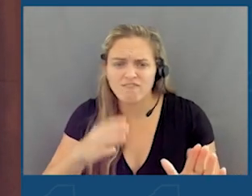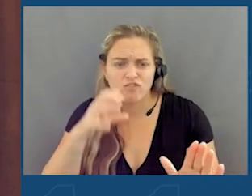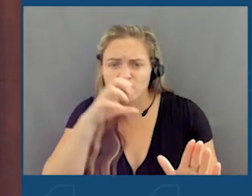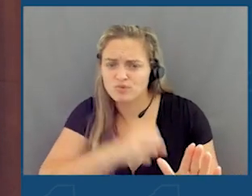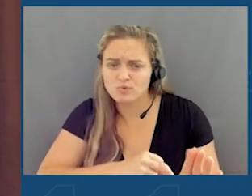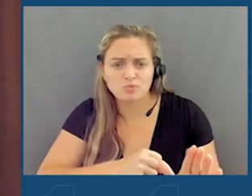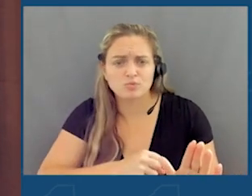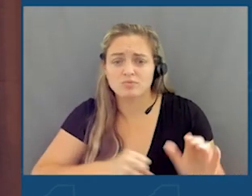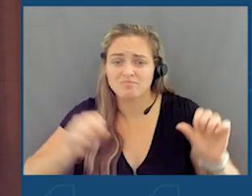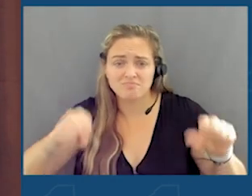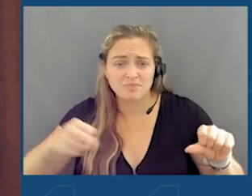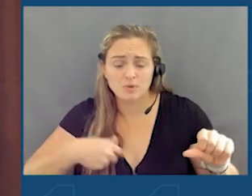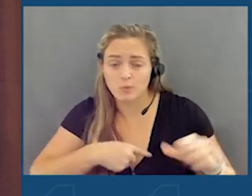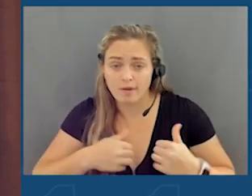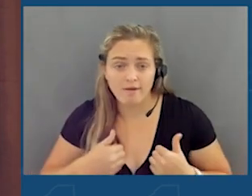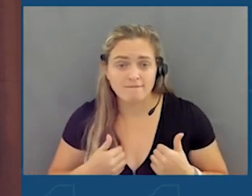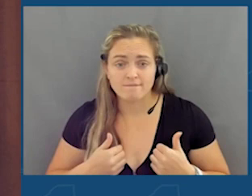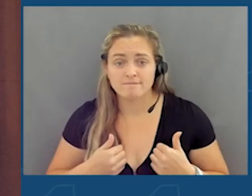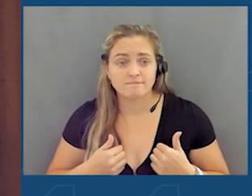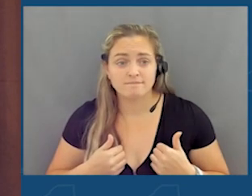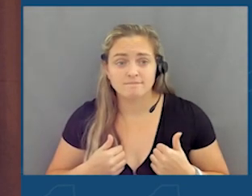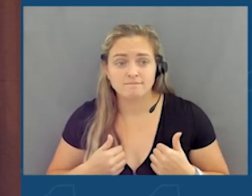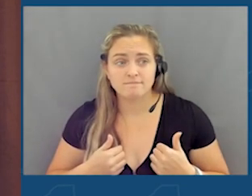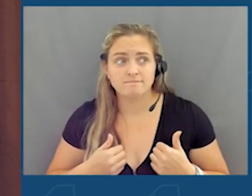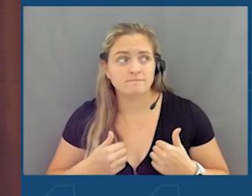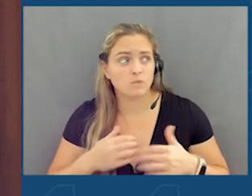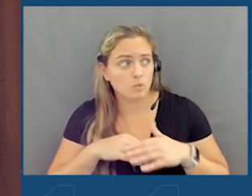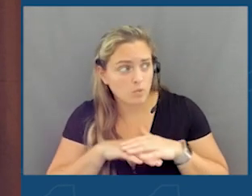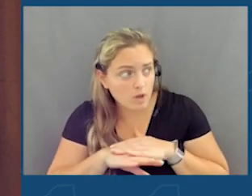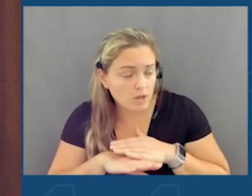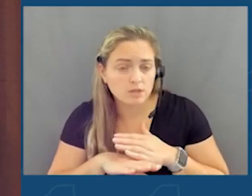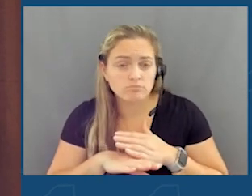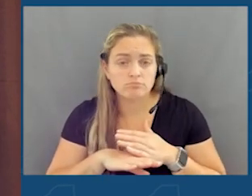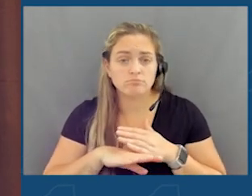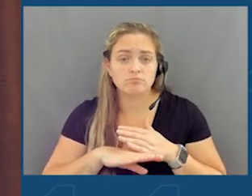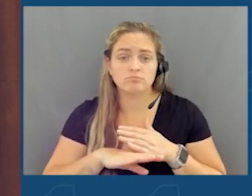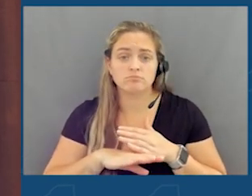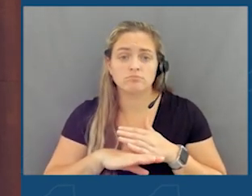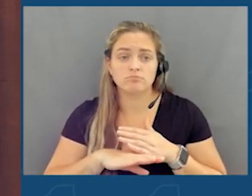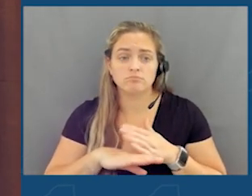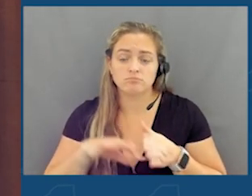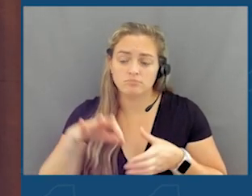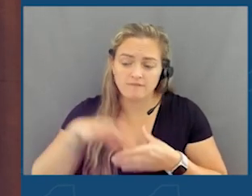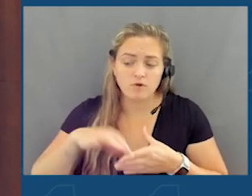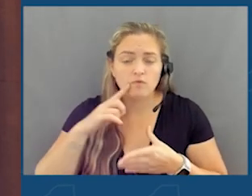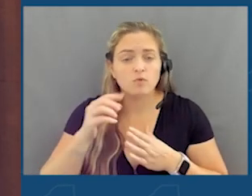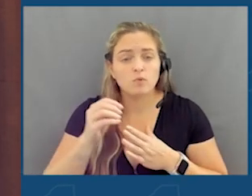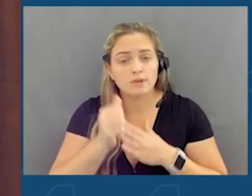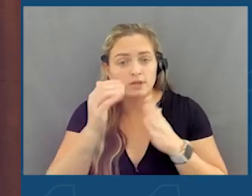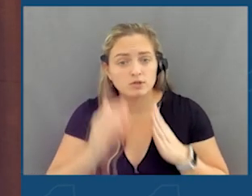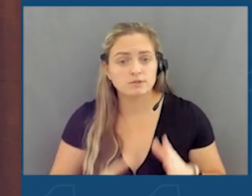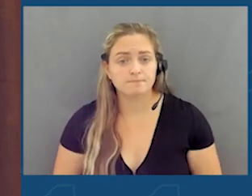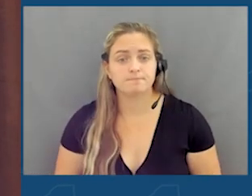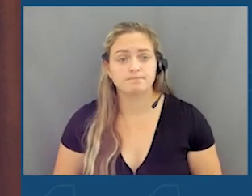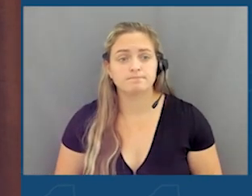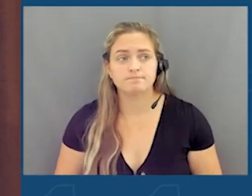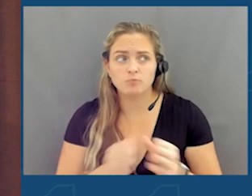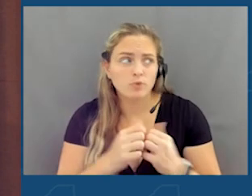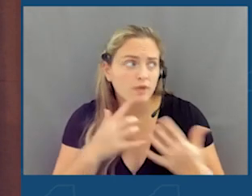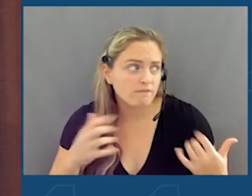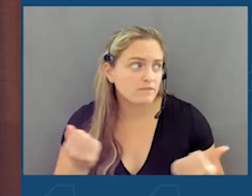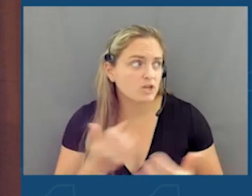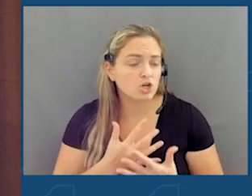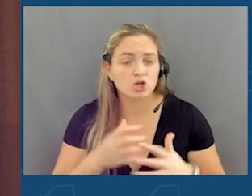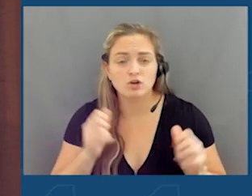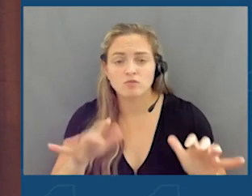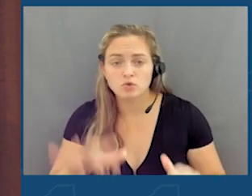the ability that we have to walk in and vote for our leaders without fear of losing